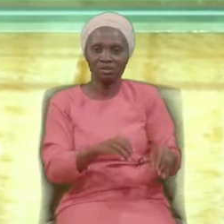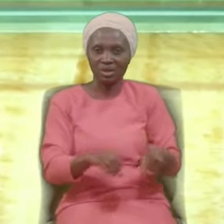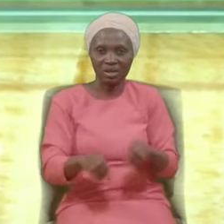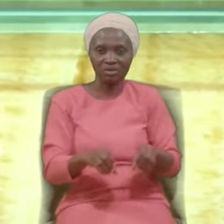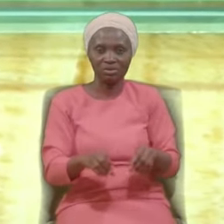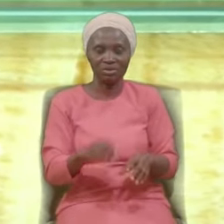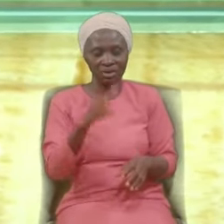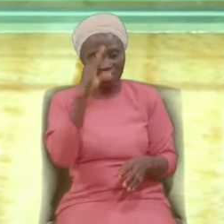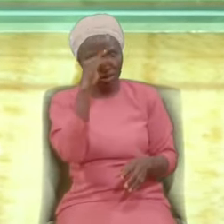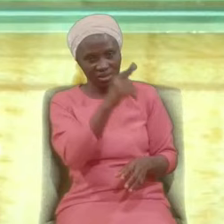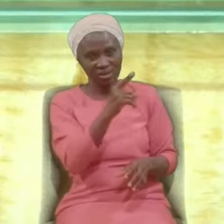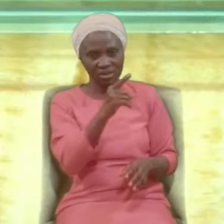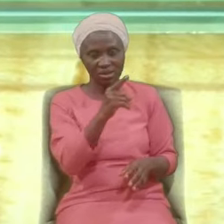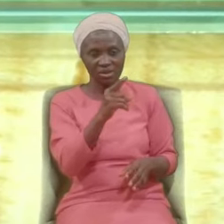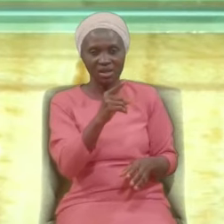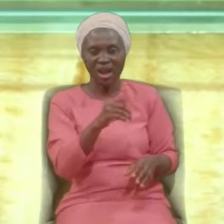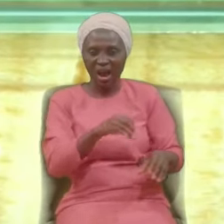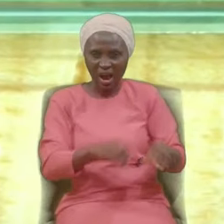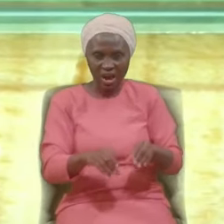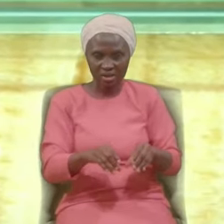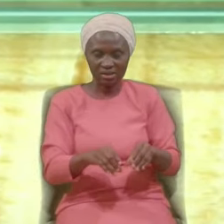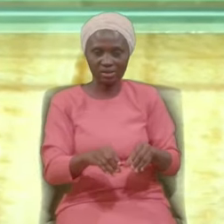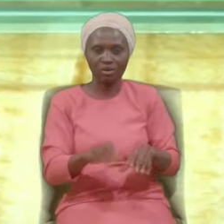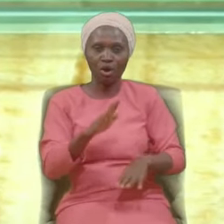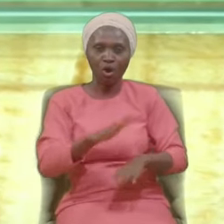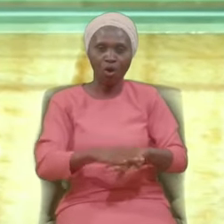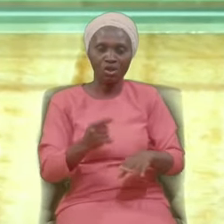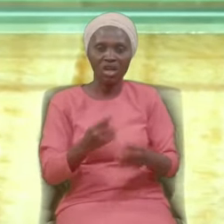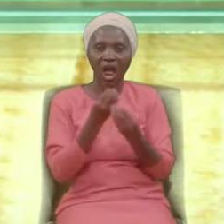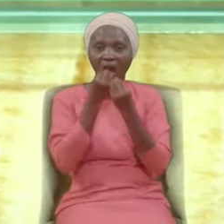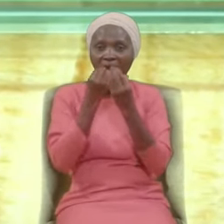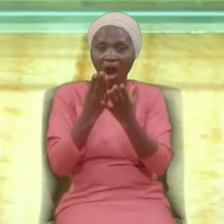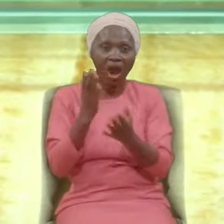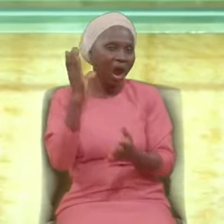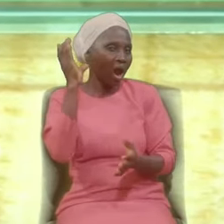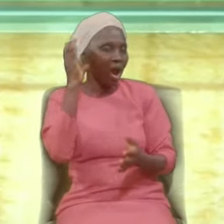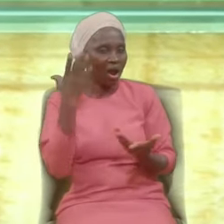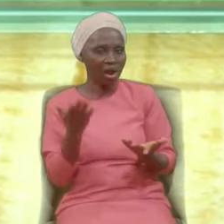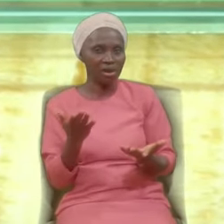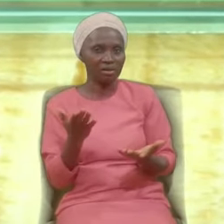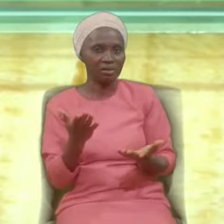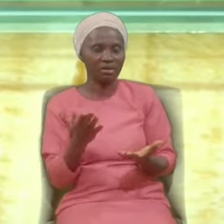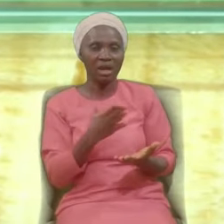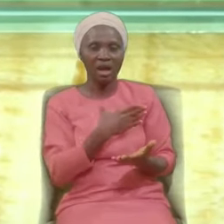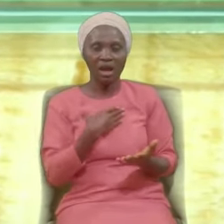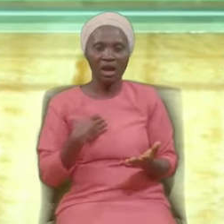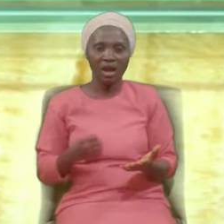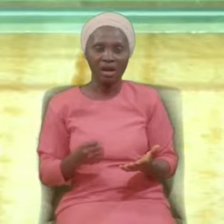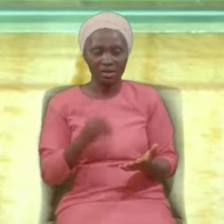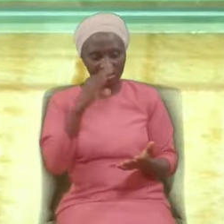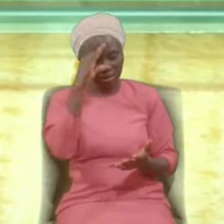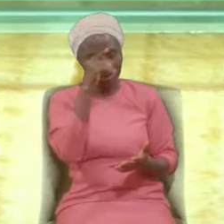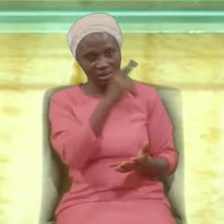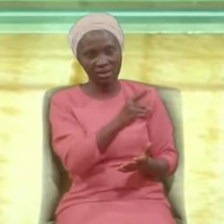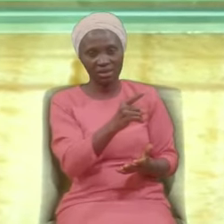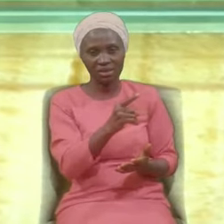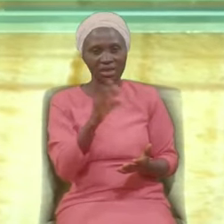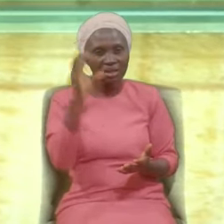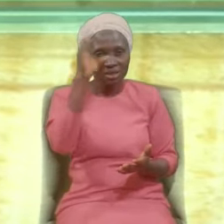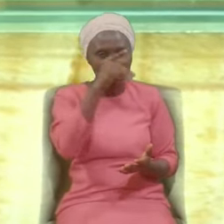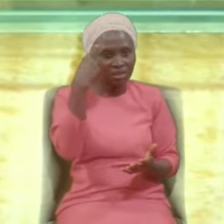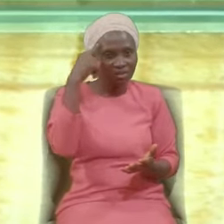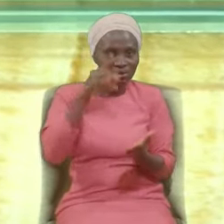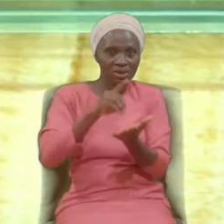heard, he acted on the information. He sought divine remedy. He corrected